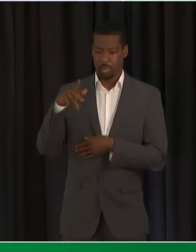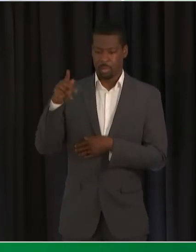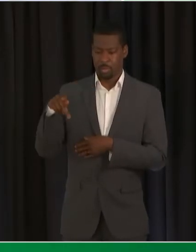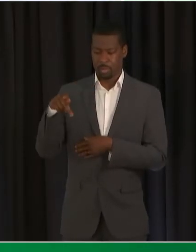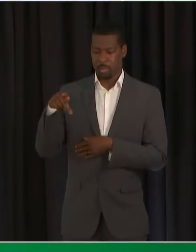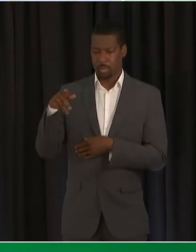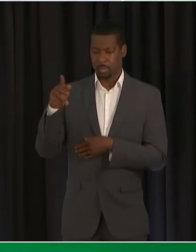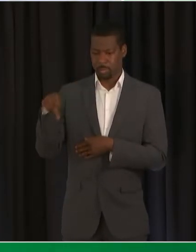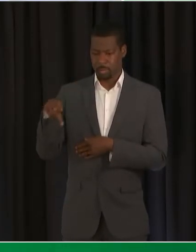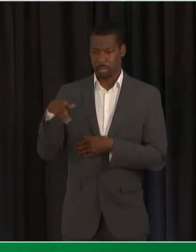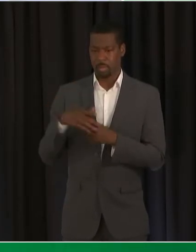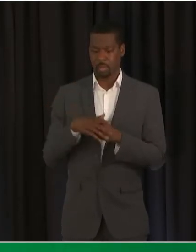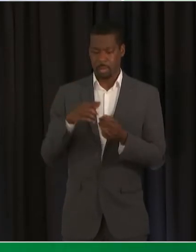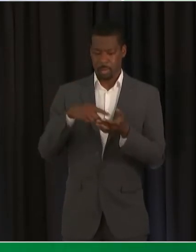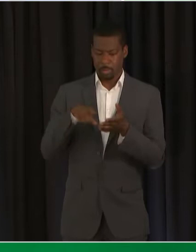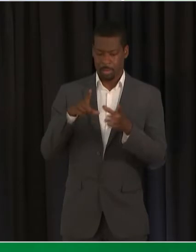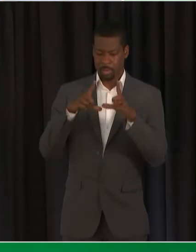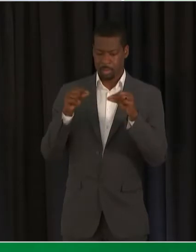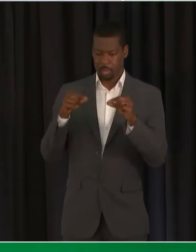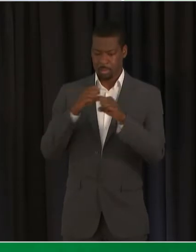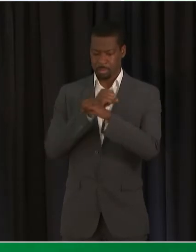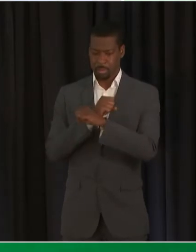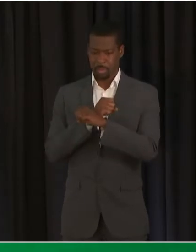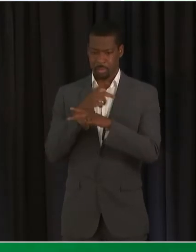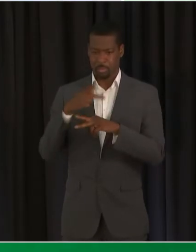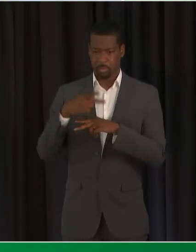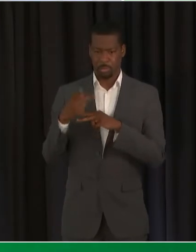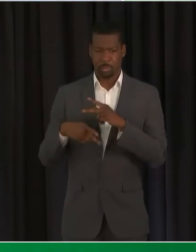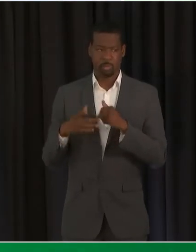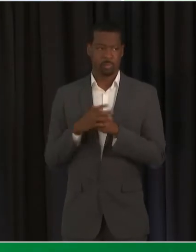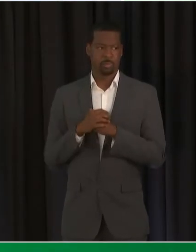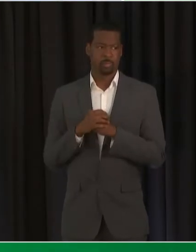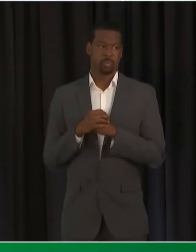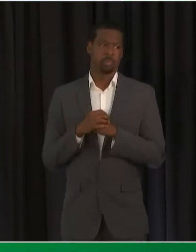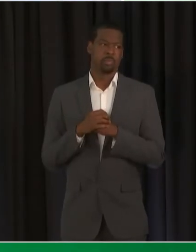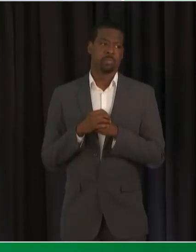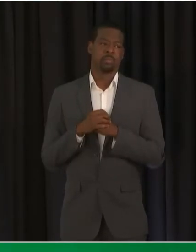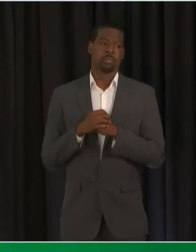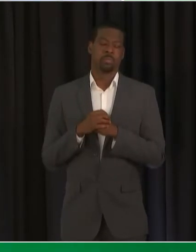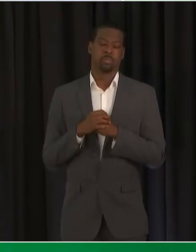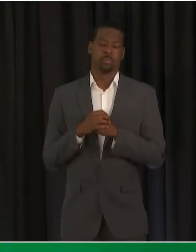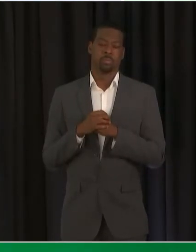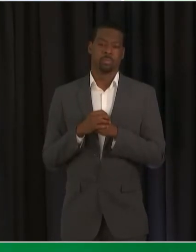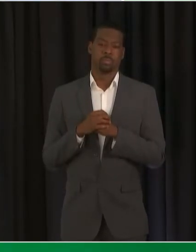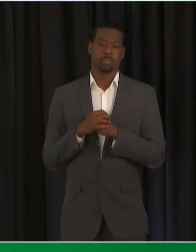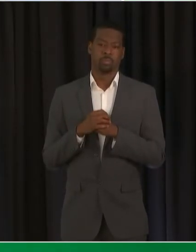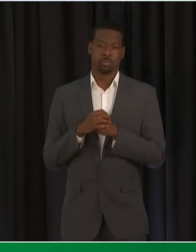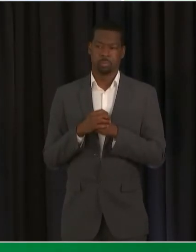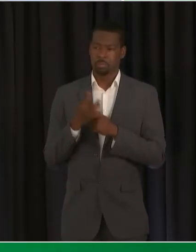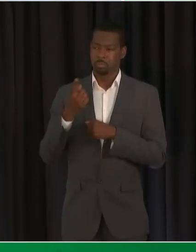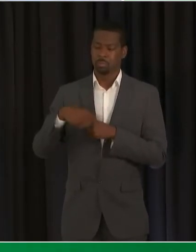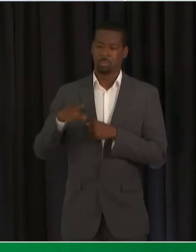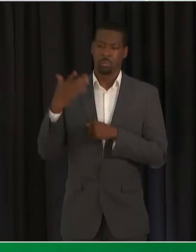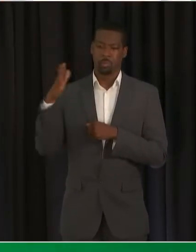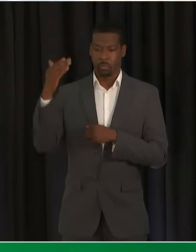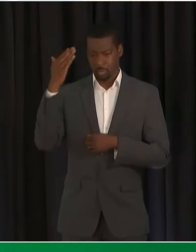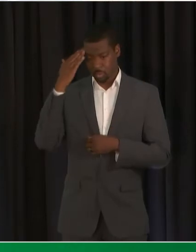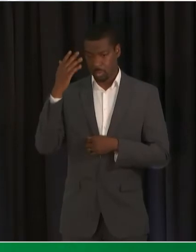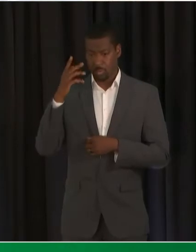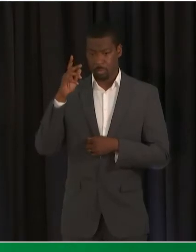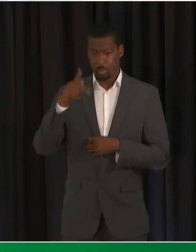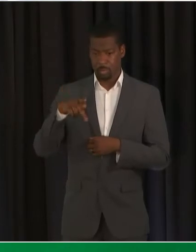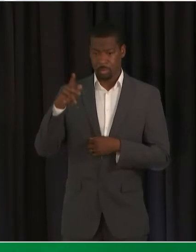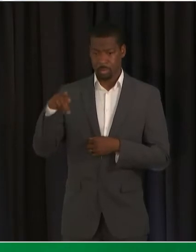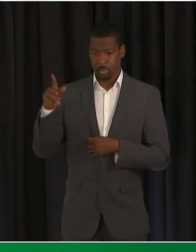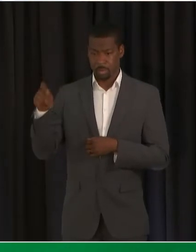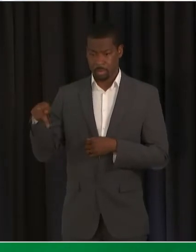Protection Program. All right, so if you can pull that slide up, that would be great. All right, so as we know, the